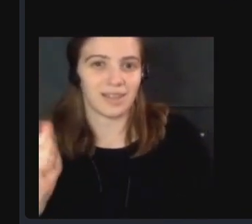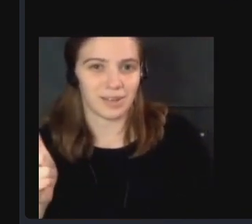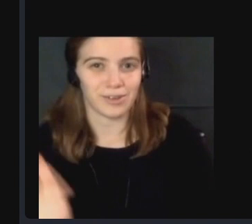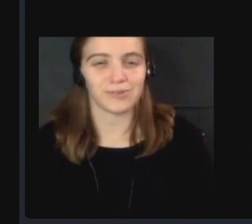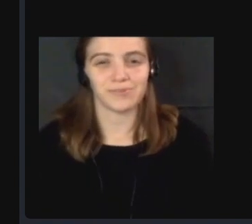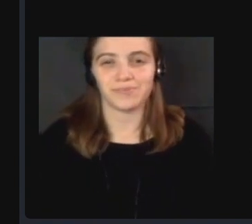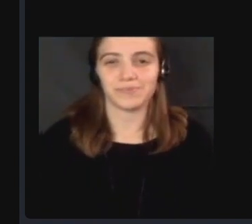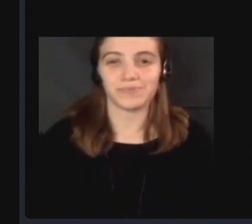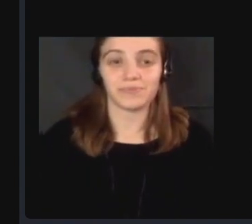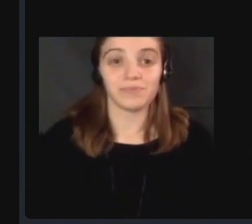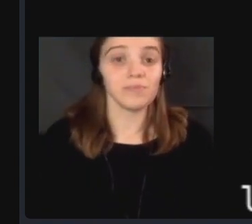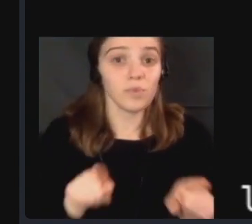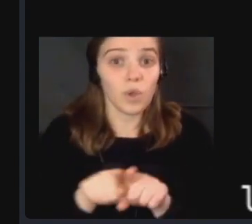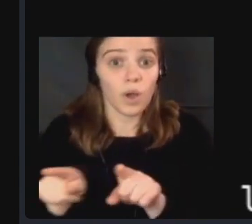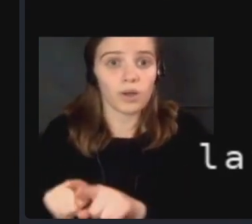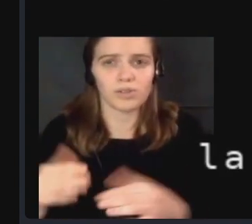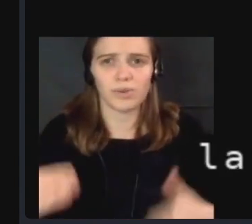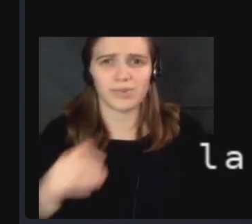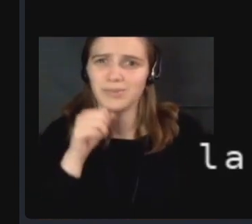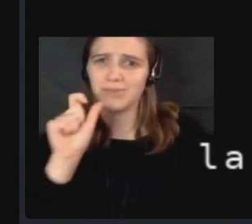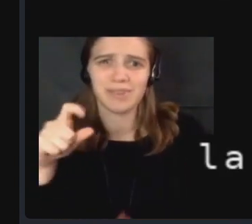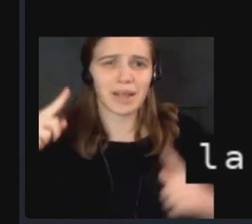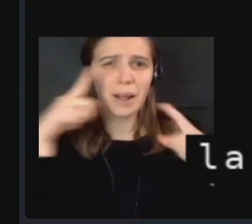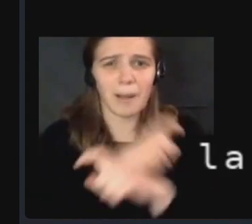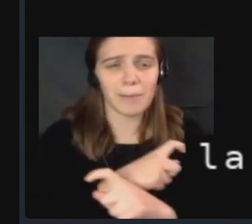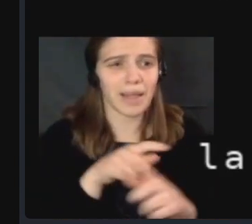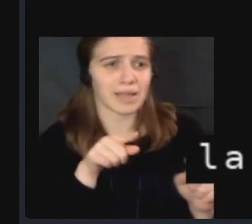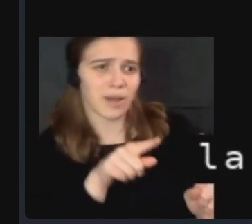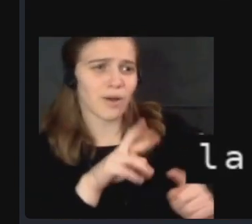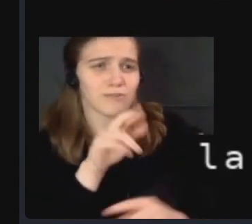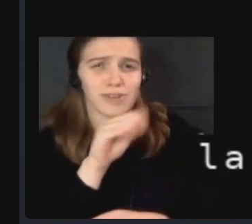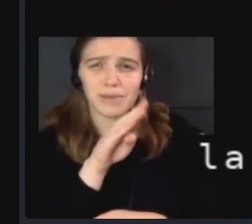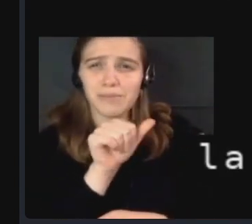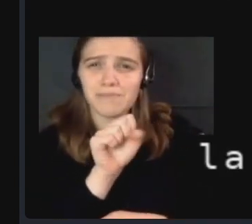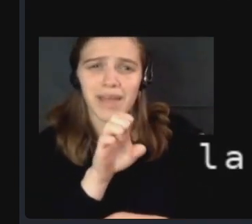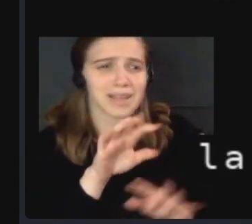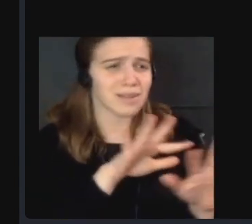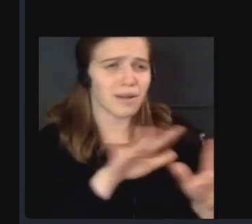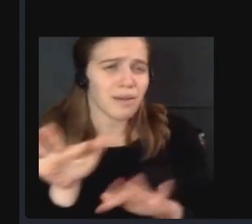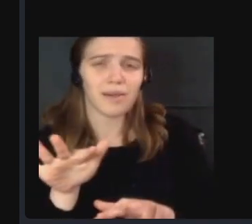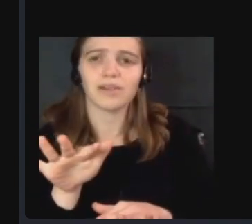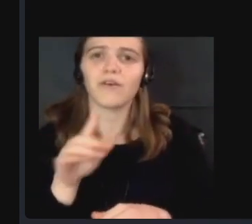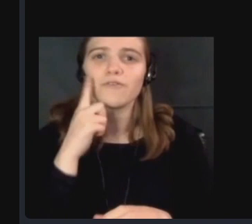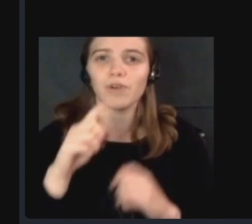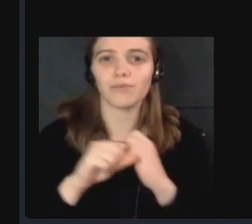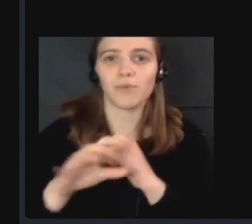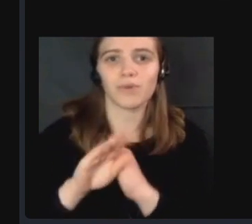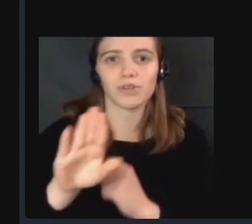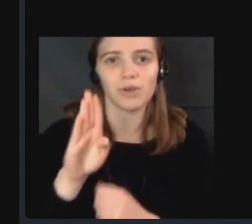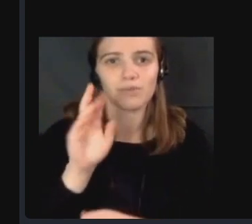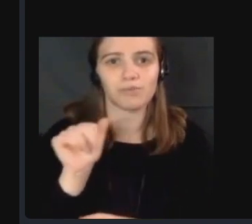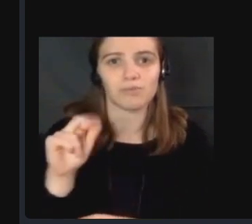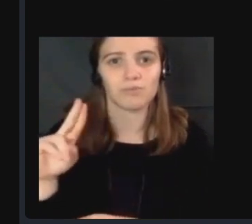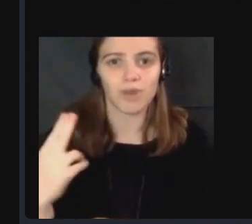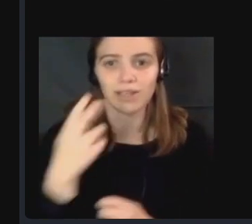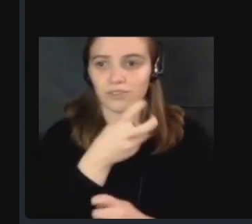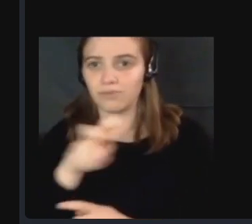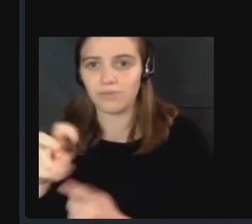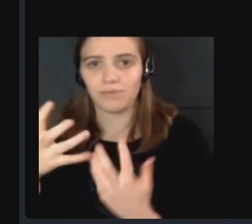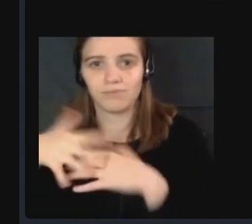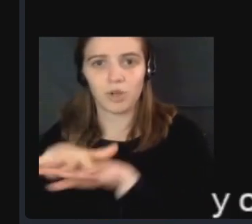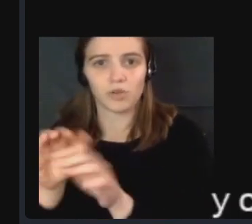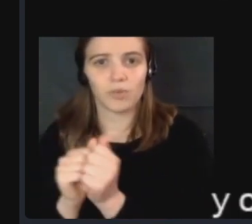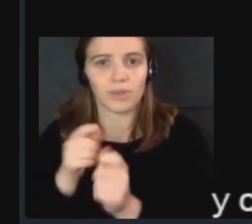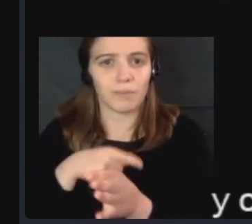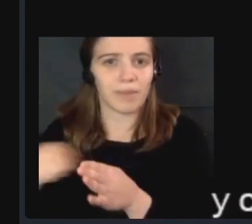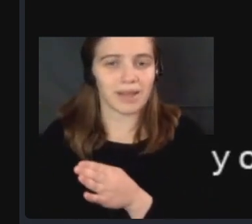not have to do complex operations like rebasing. C'est pas un dark mode, il y a juste in mis le order fond en to noir. Promote your branch to the main branch. So I can see that Priya has